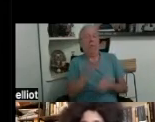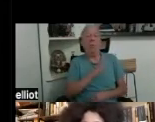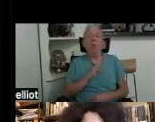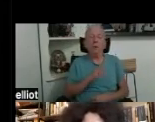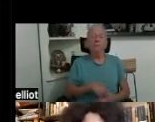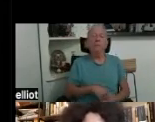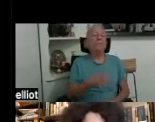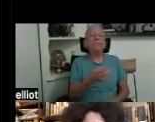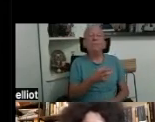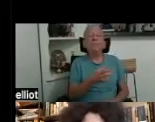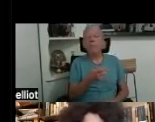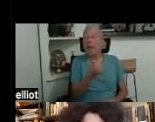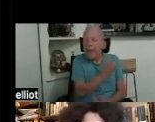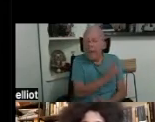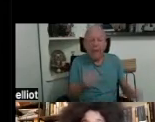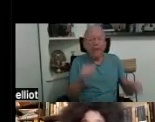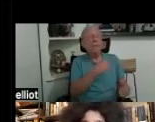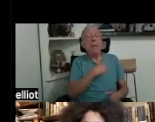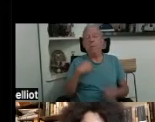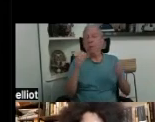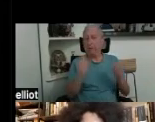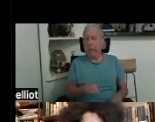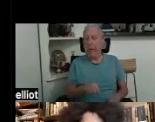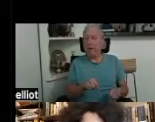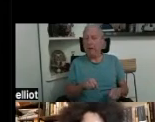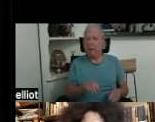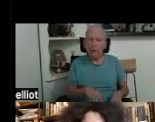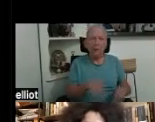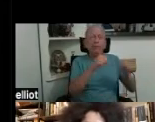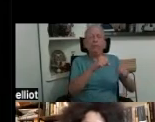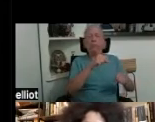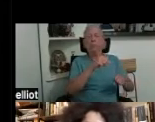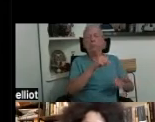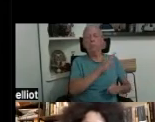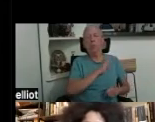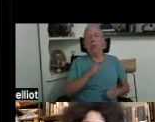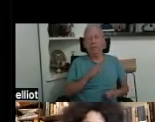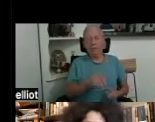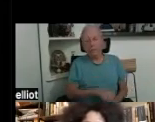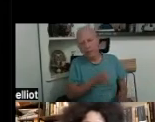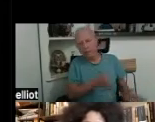are free to sit on the board. The other option, uh,